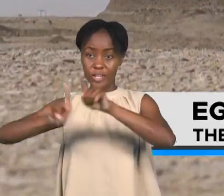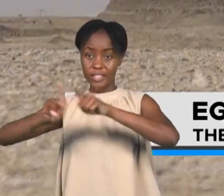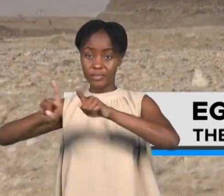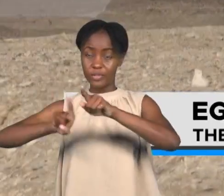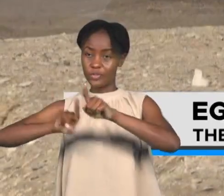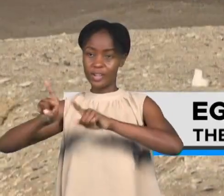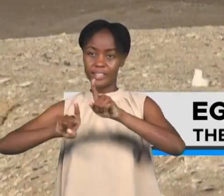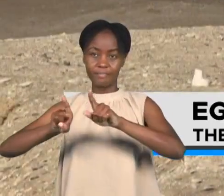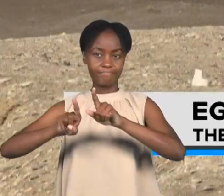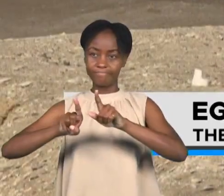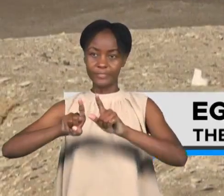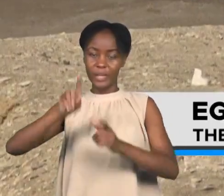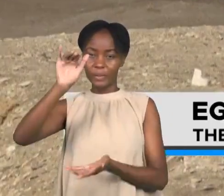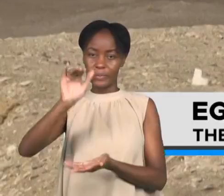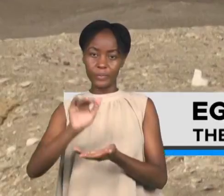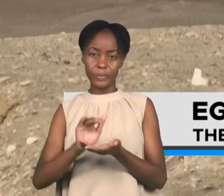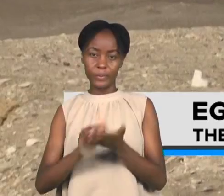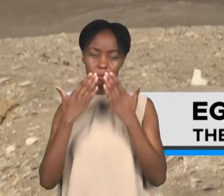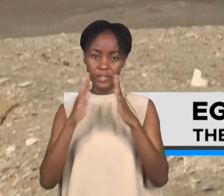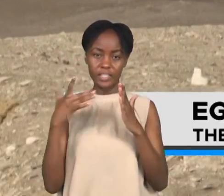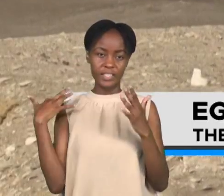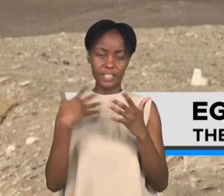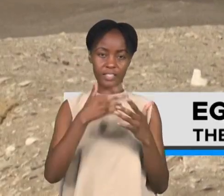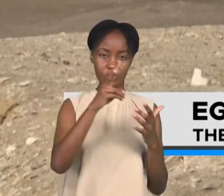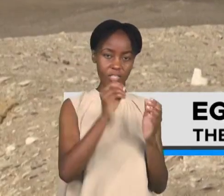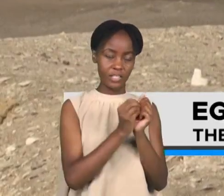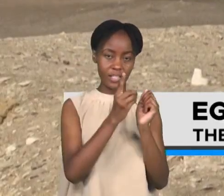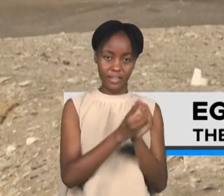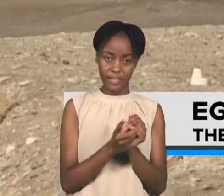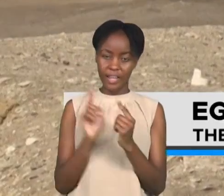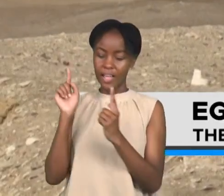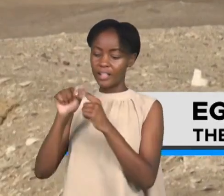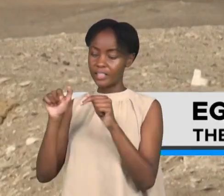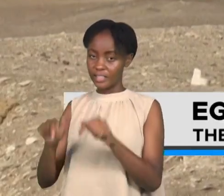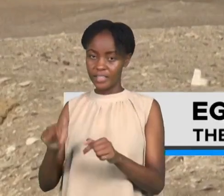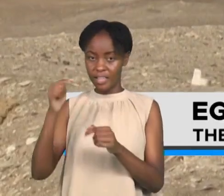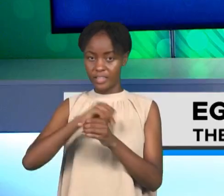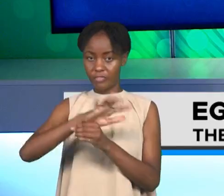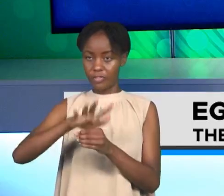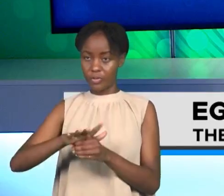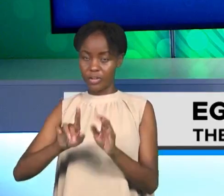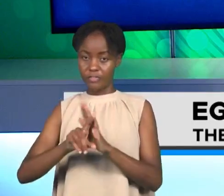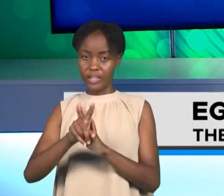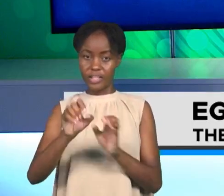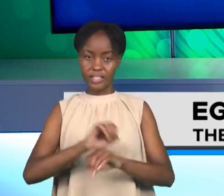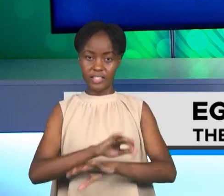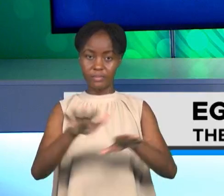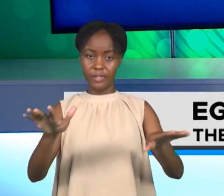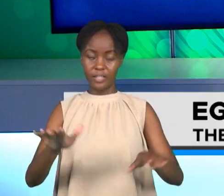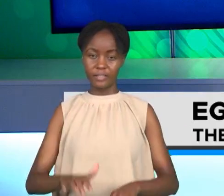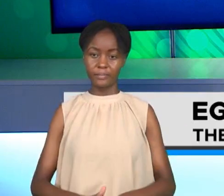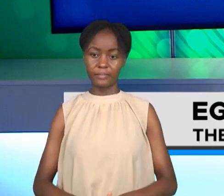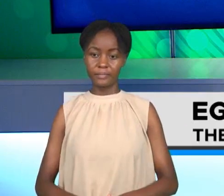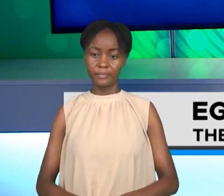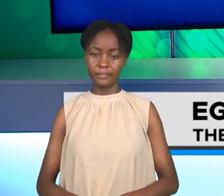suffered multiple shocks from a 2011 uprising to today's coronavirus pandemic. Thank you, Harry Chimea,